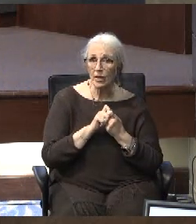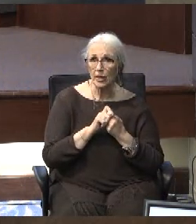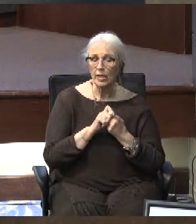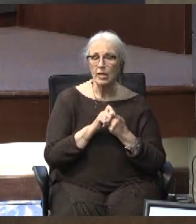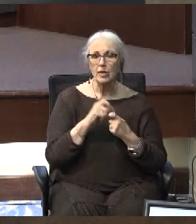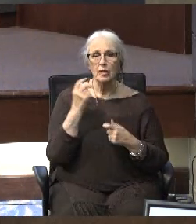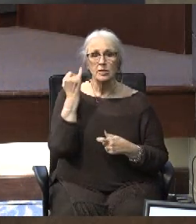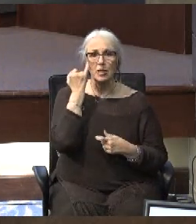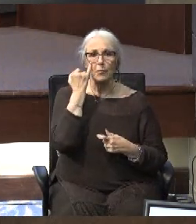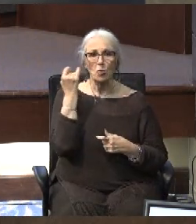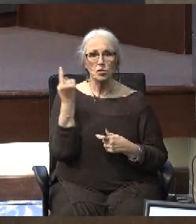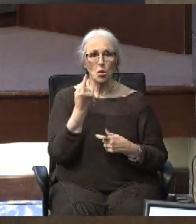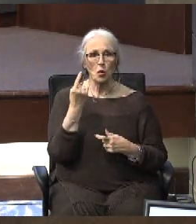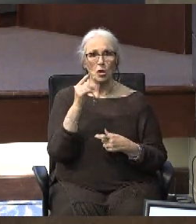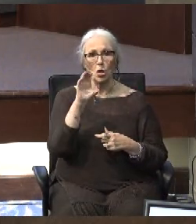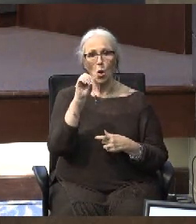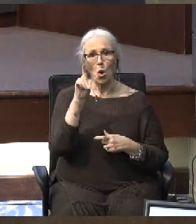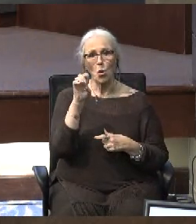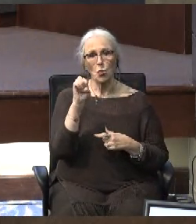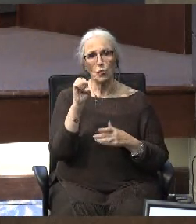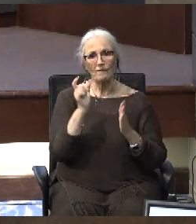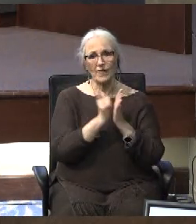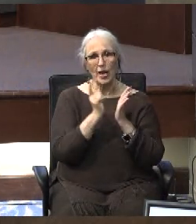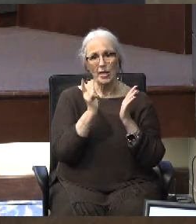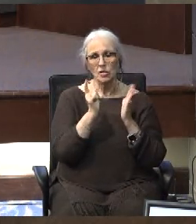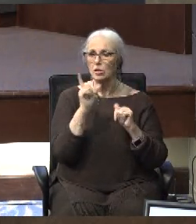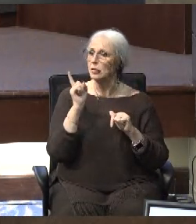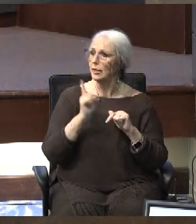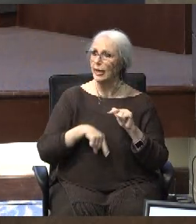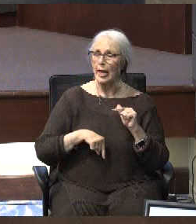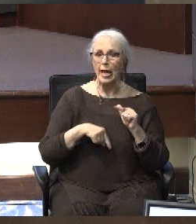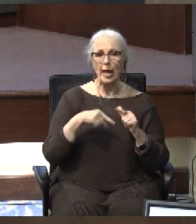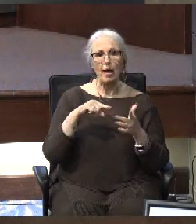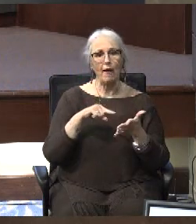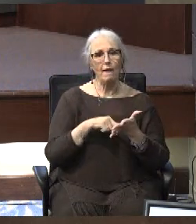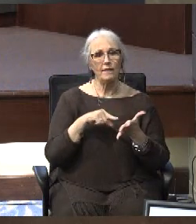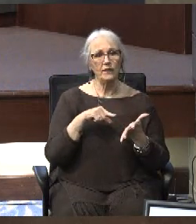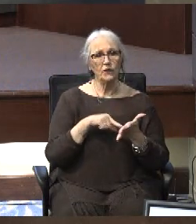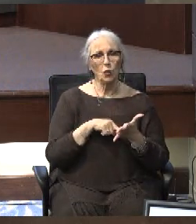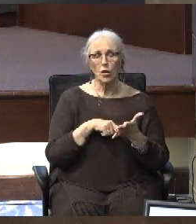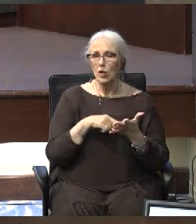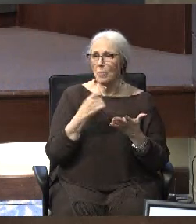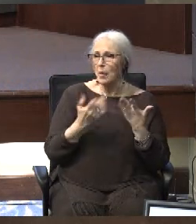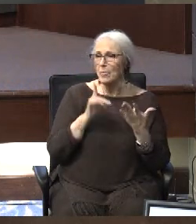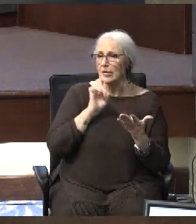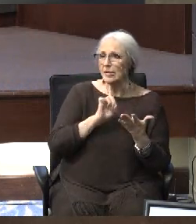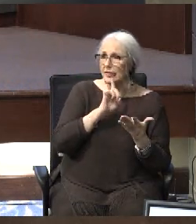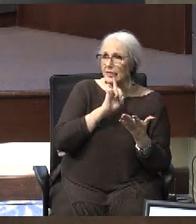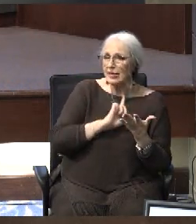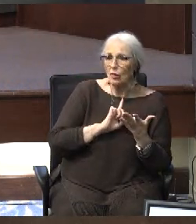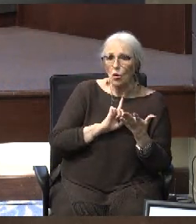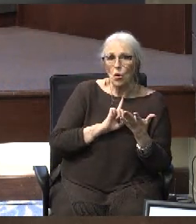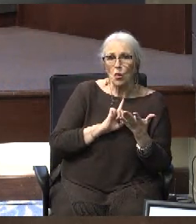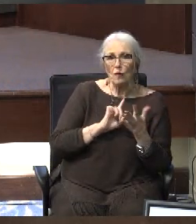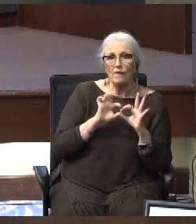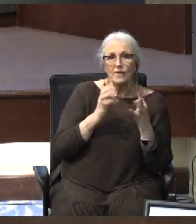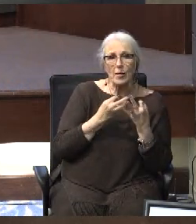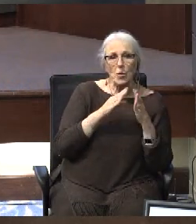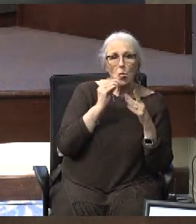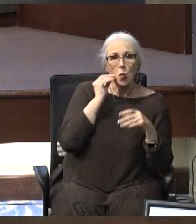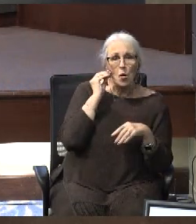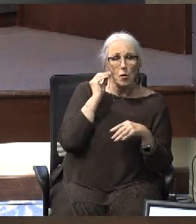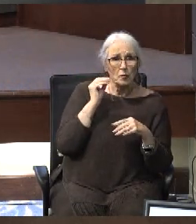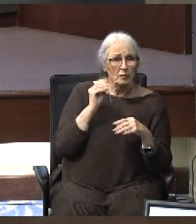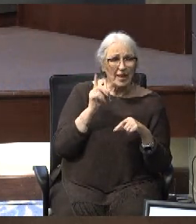if someone gets a code violation and they can't afford to make, it's a single family home, they can't afford to make those repairs, are we able to help